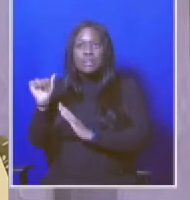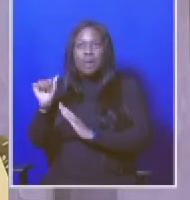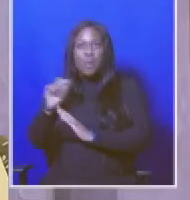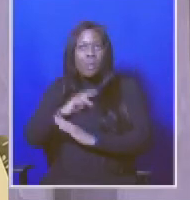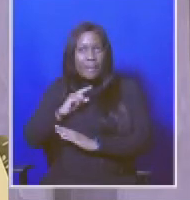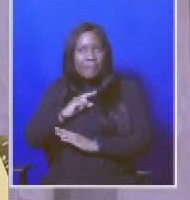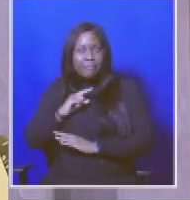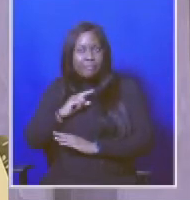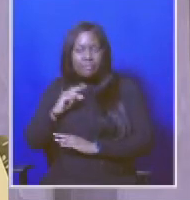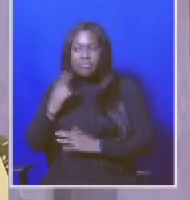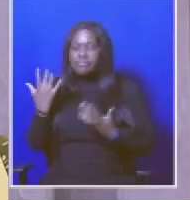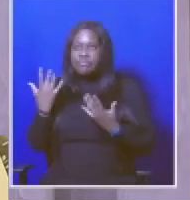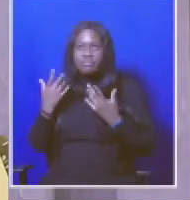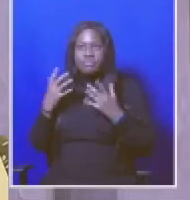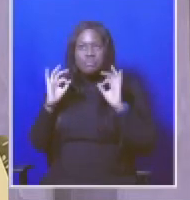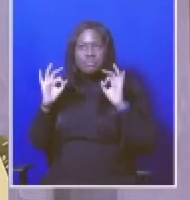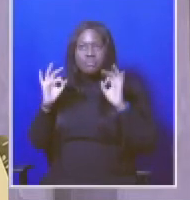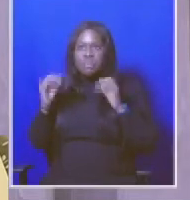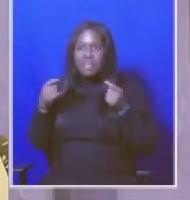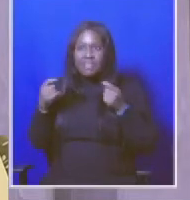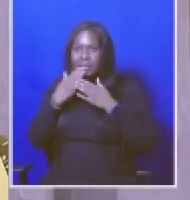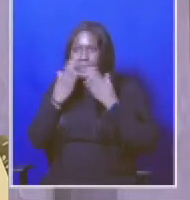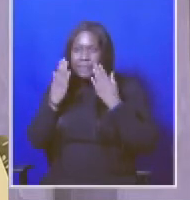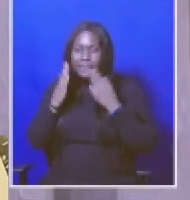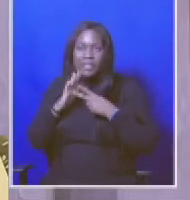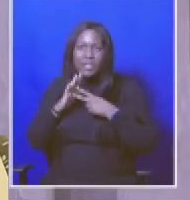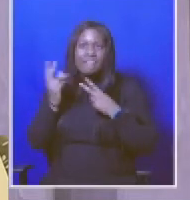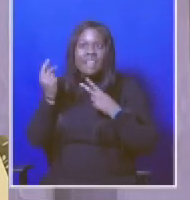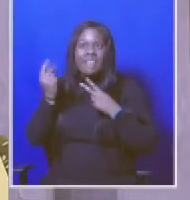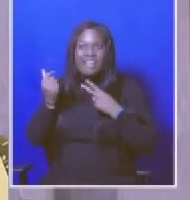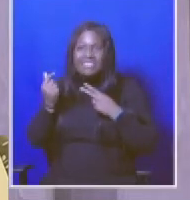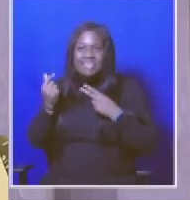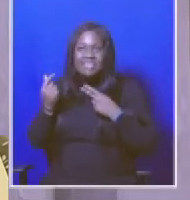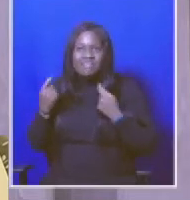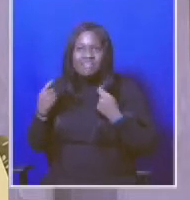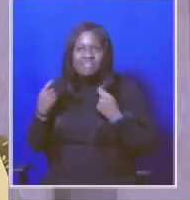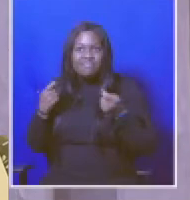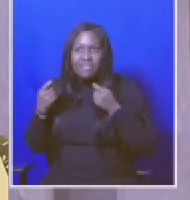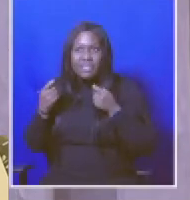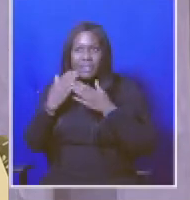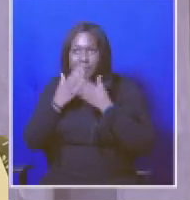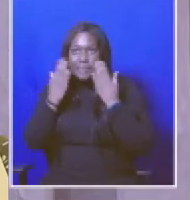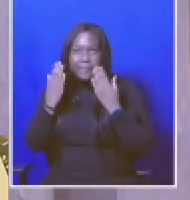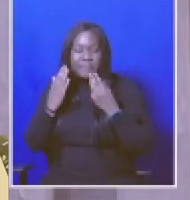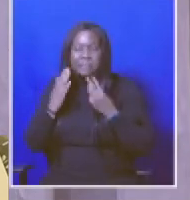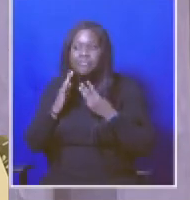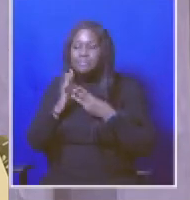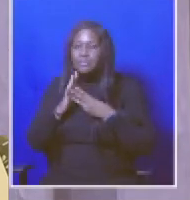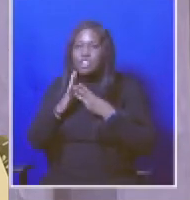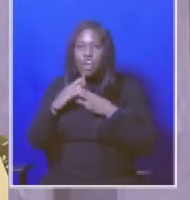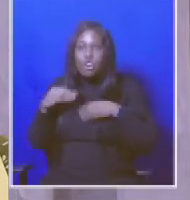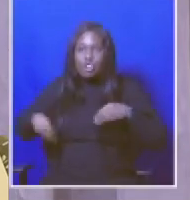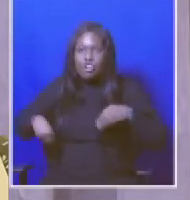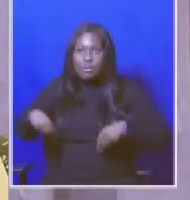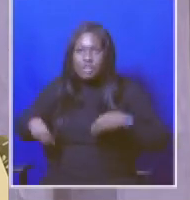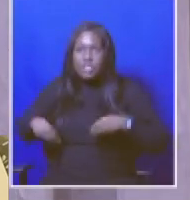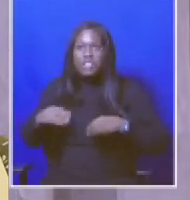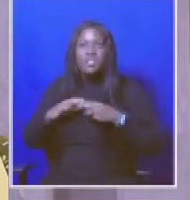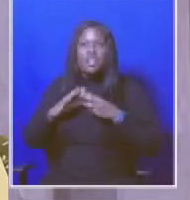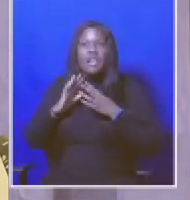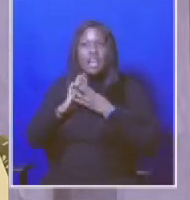poor governance, financial management, corruption, as well as failed coalition